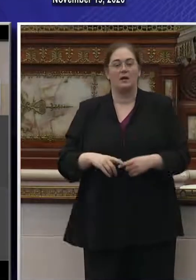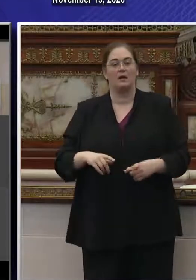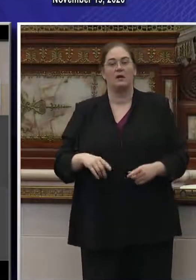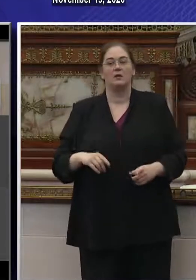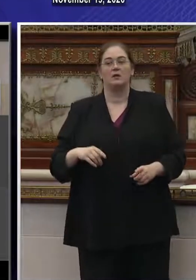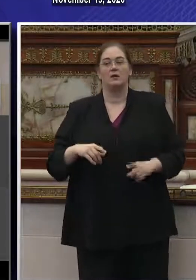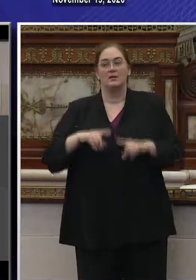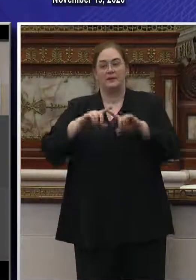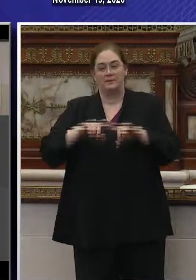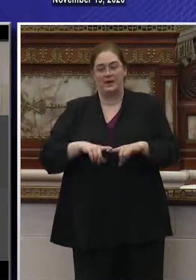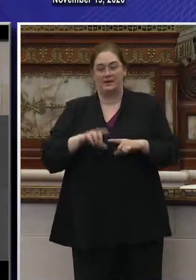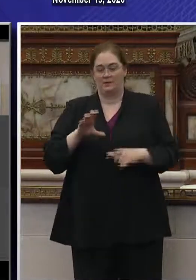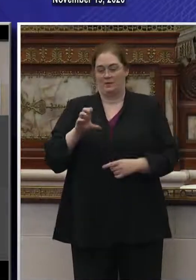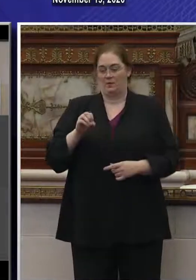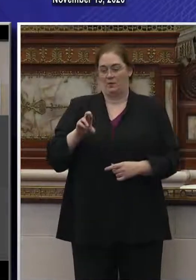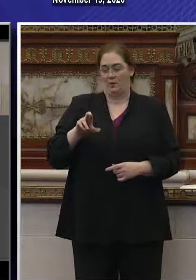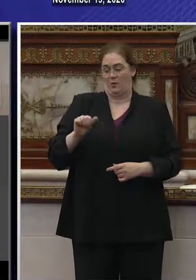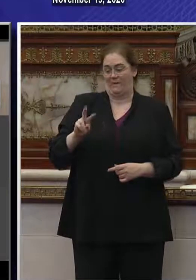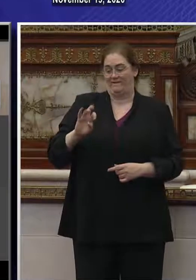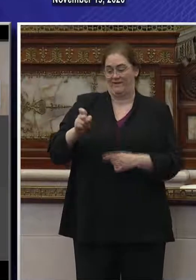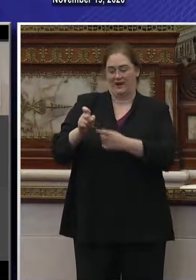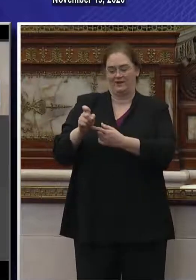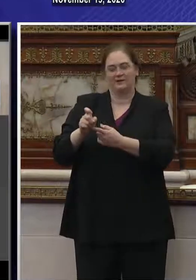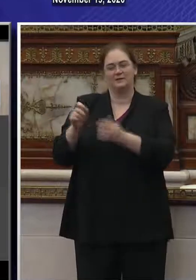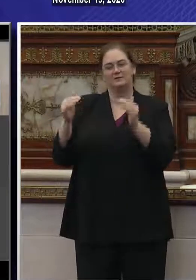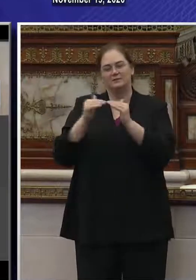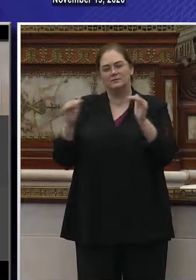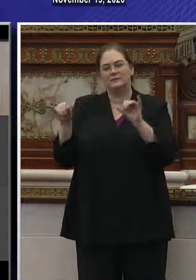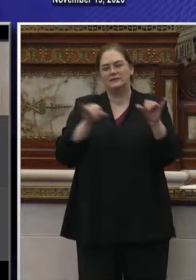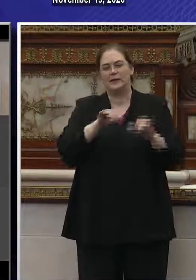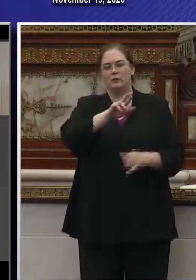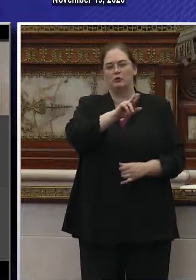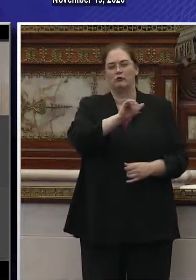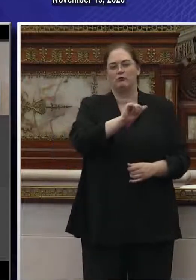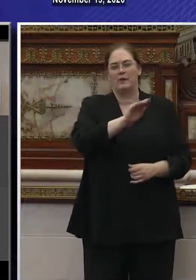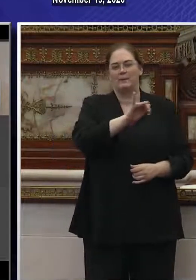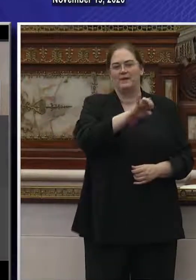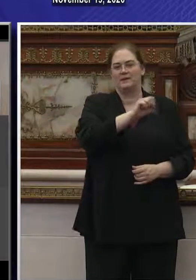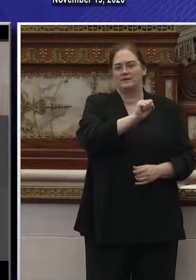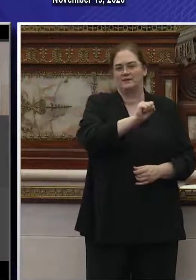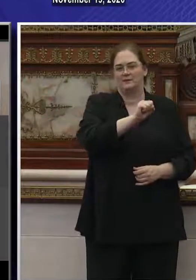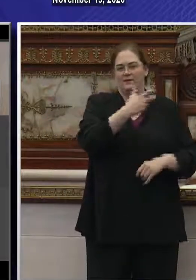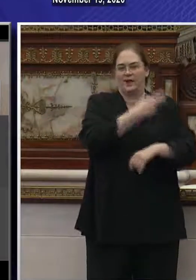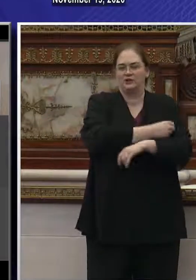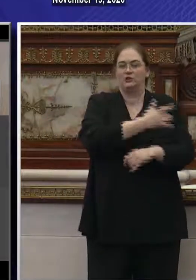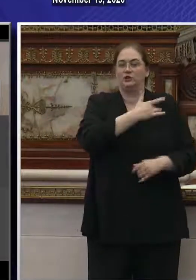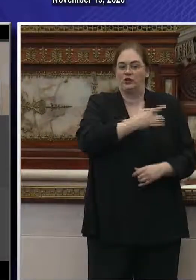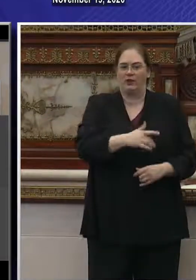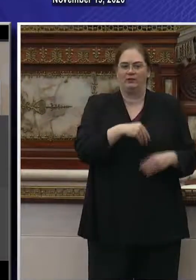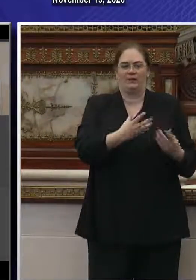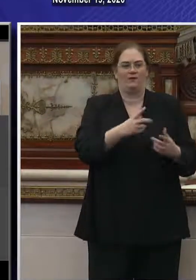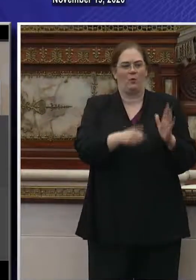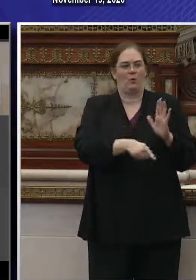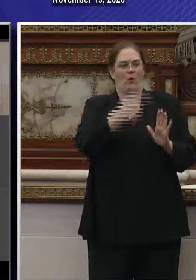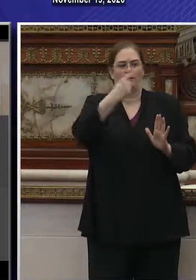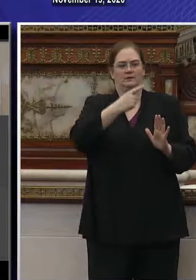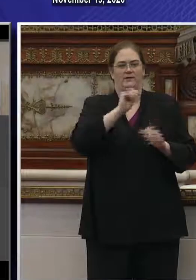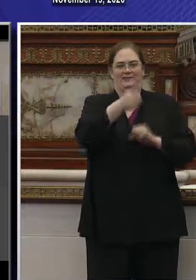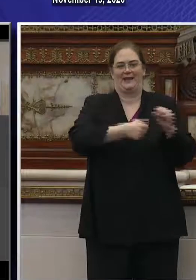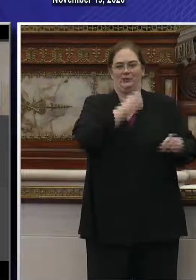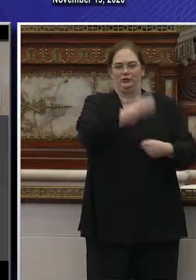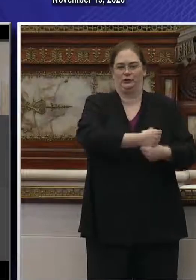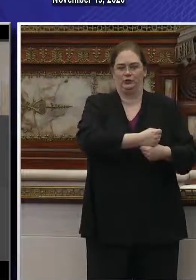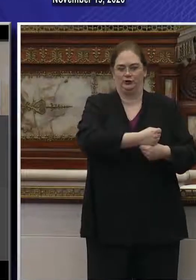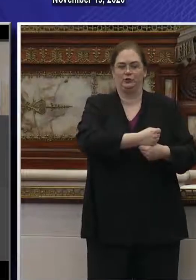of the Coravax vaccine is a rabies vaccine that is generally given once every 10 years and